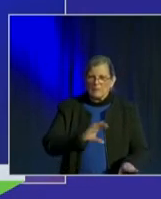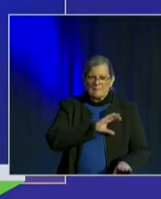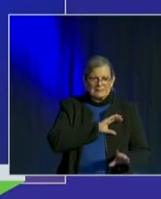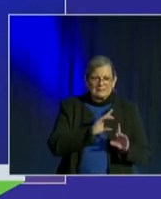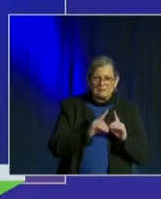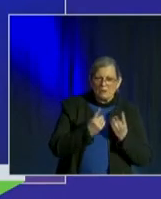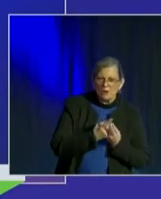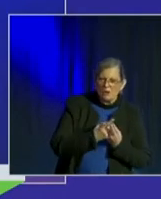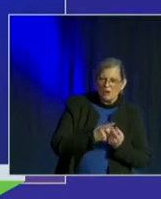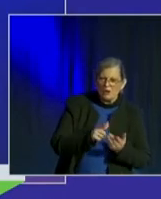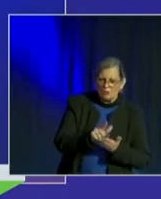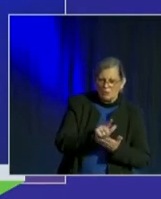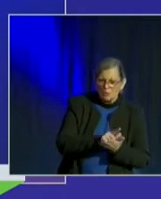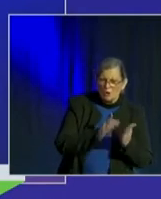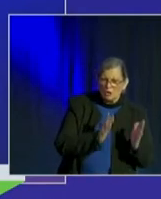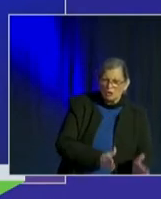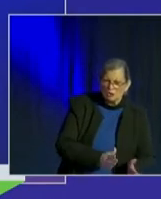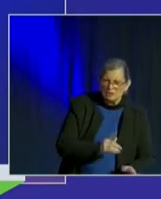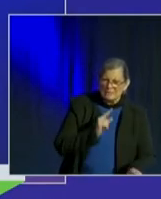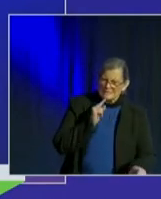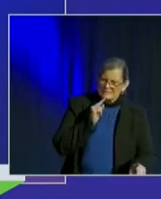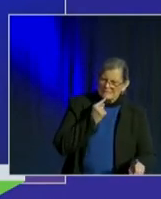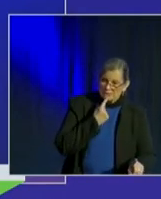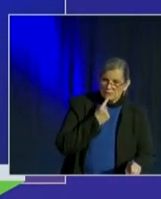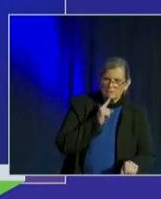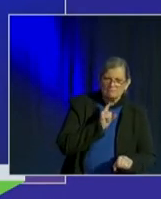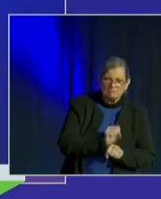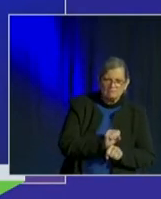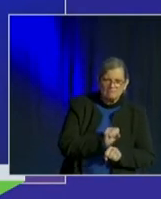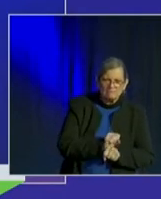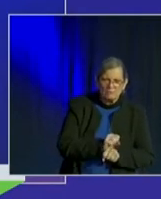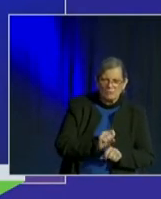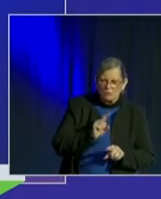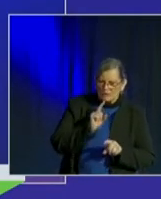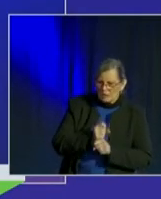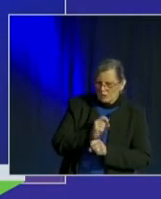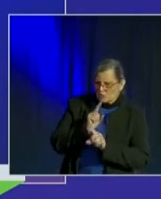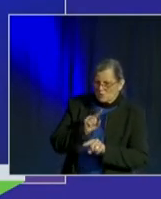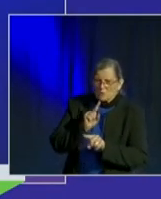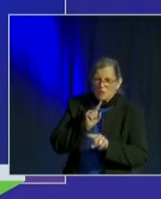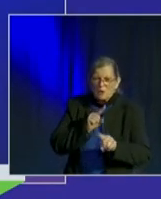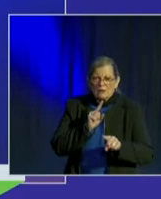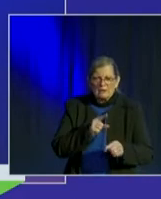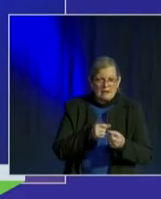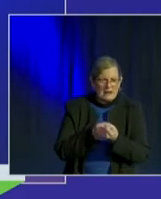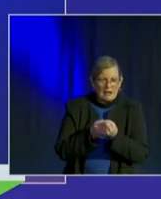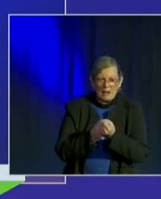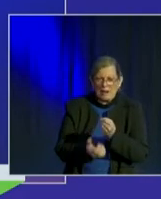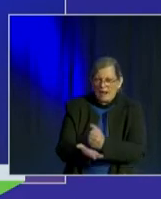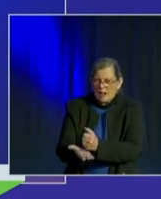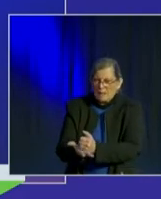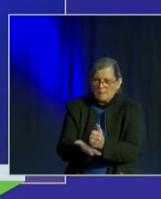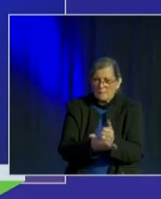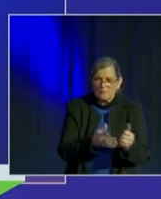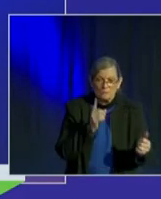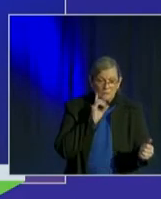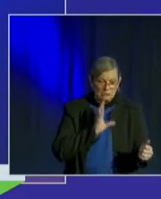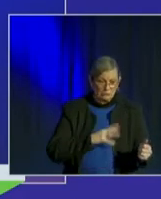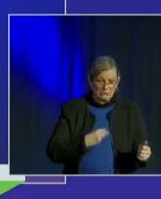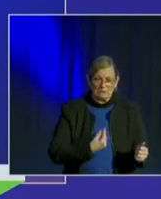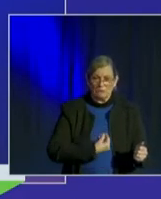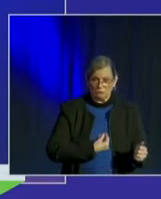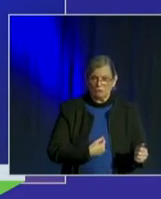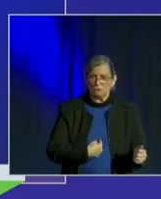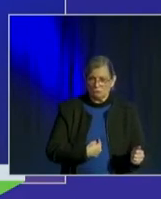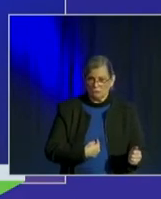very seriously getting reports and providing help for transgender residents. And we